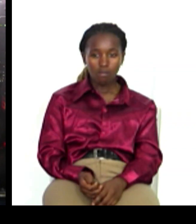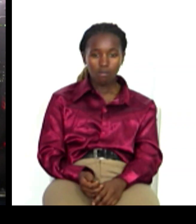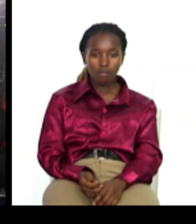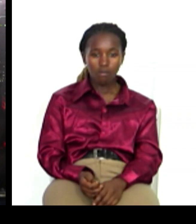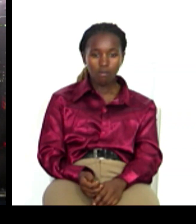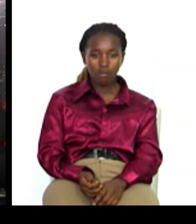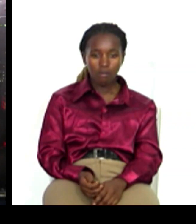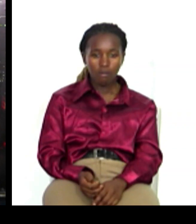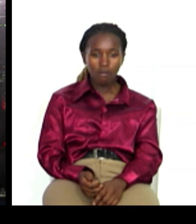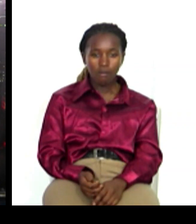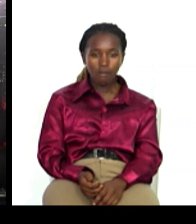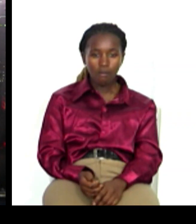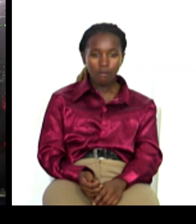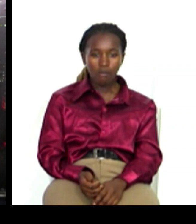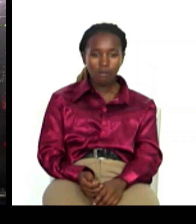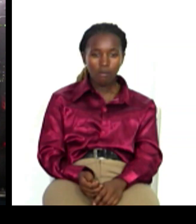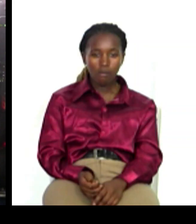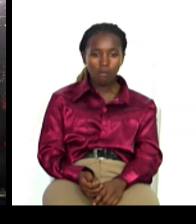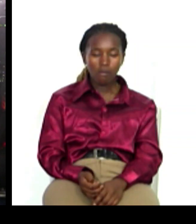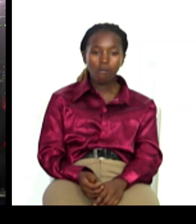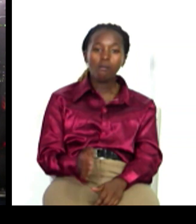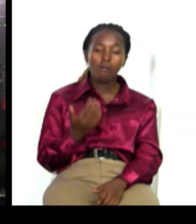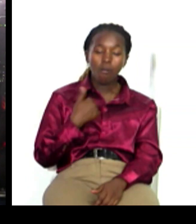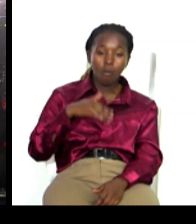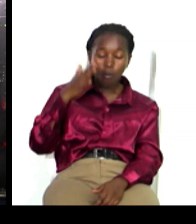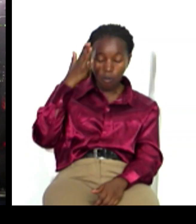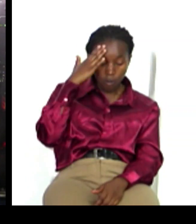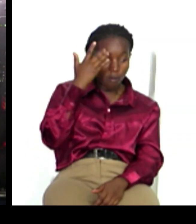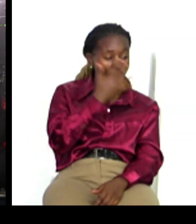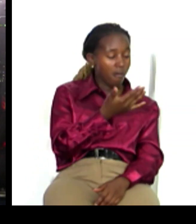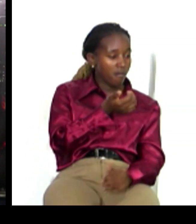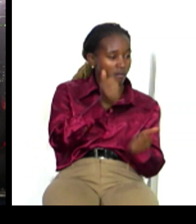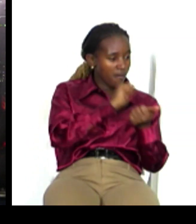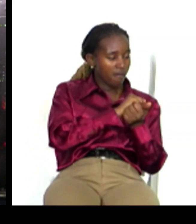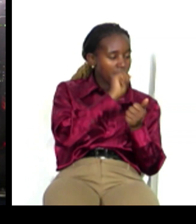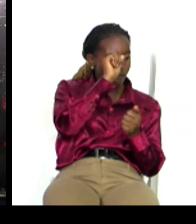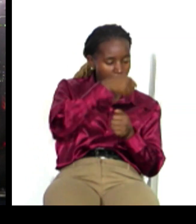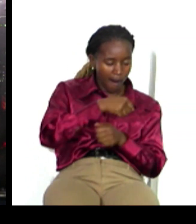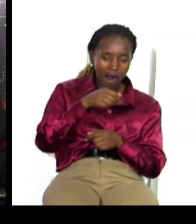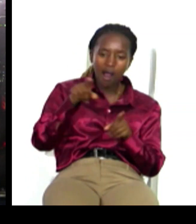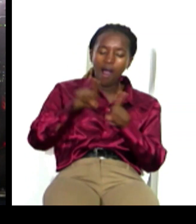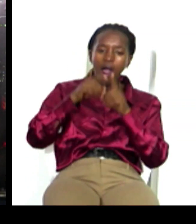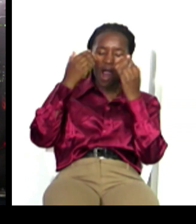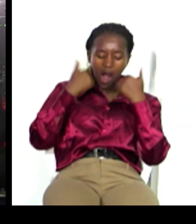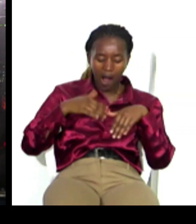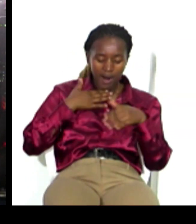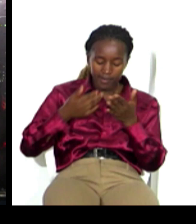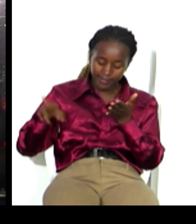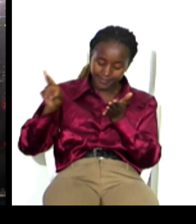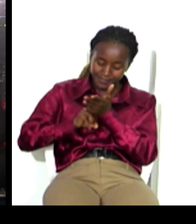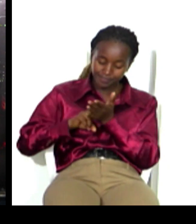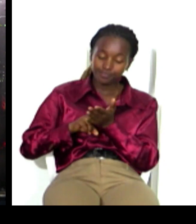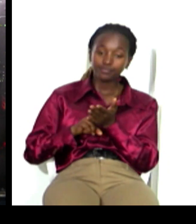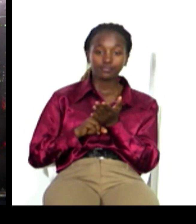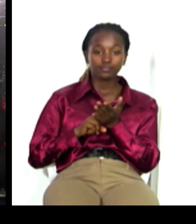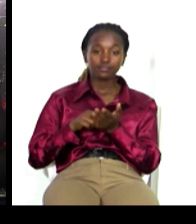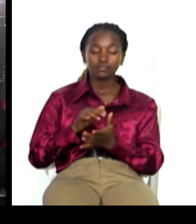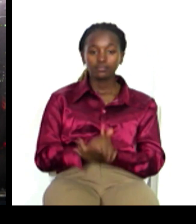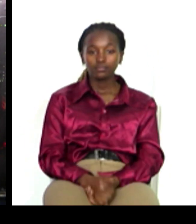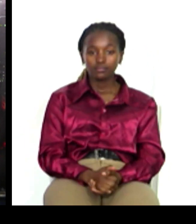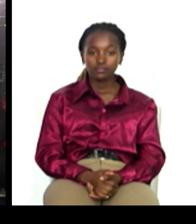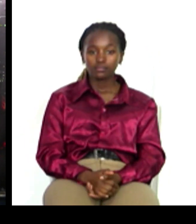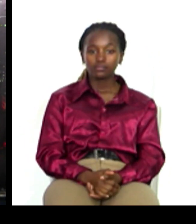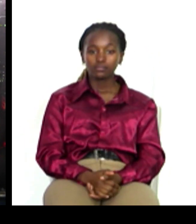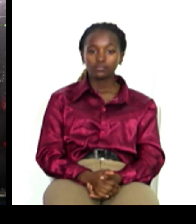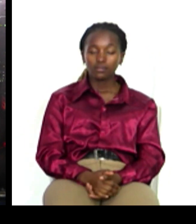change. Okay, Jonah, I've said, and I will also say Yes. that